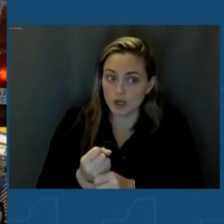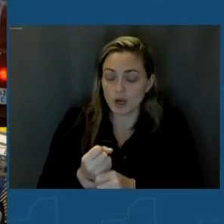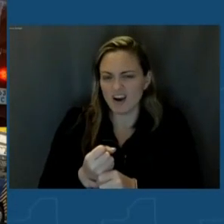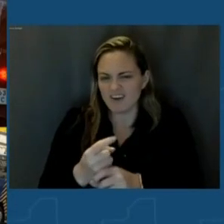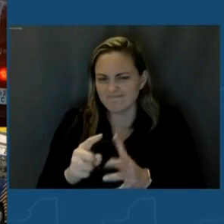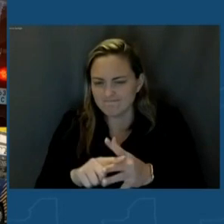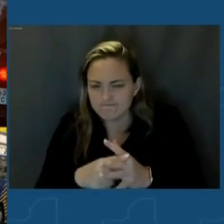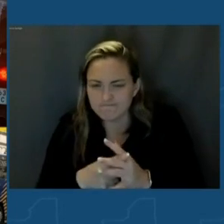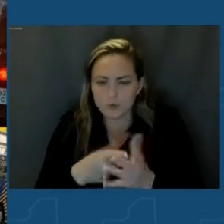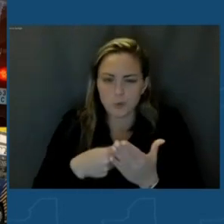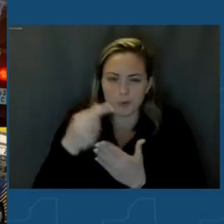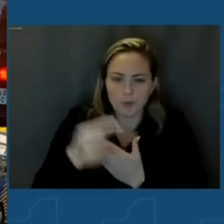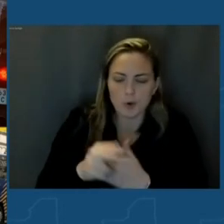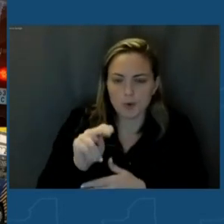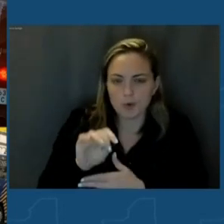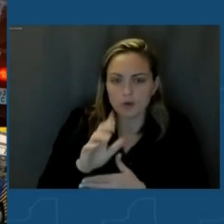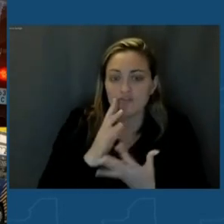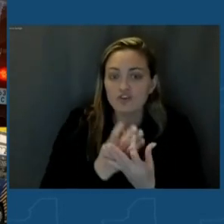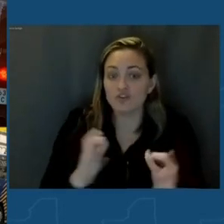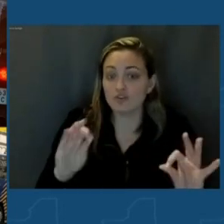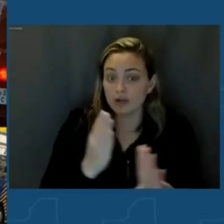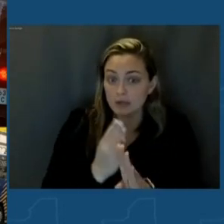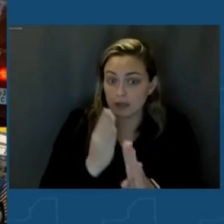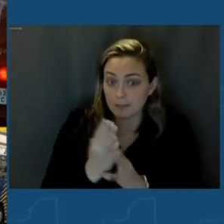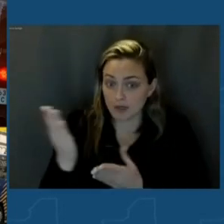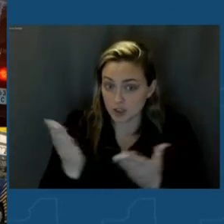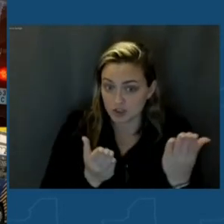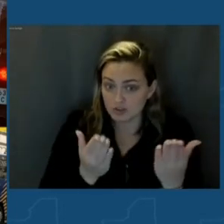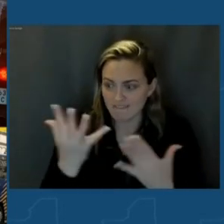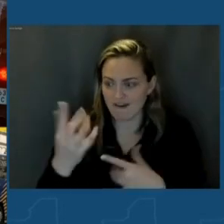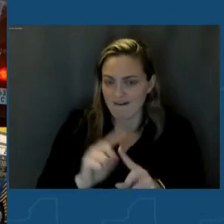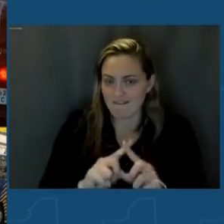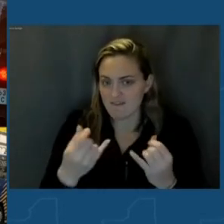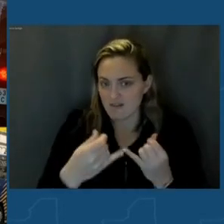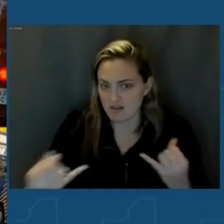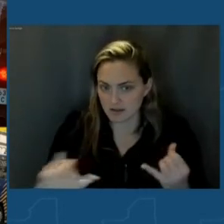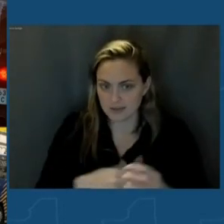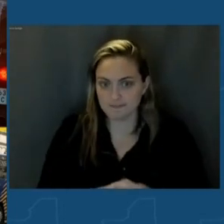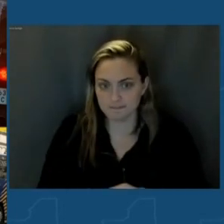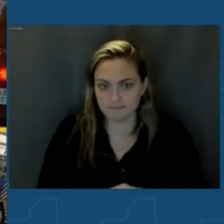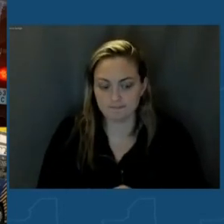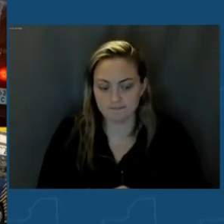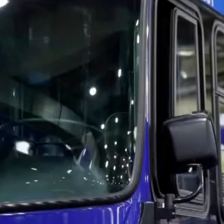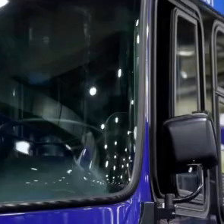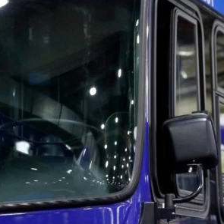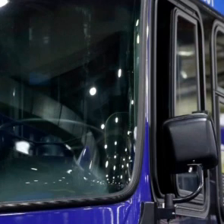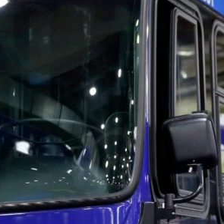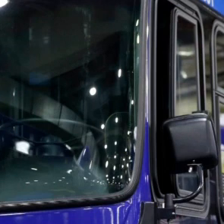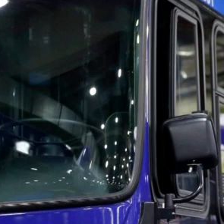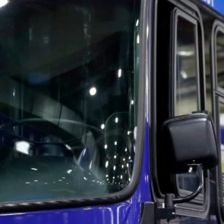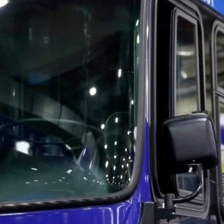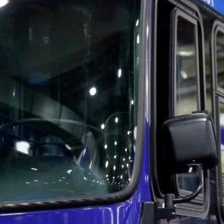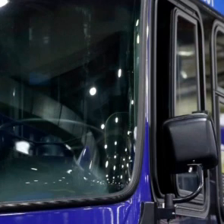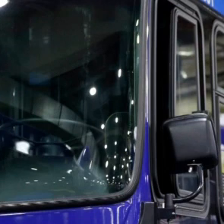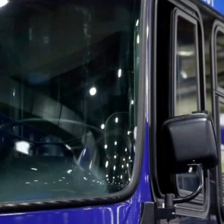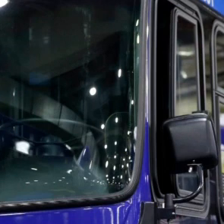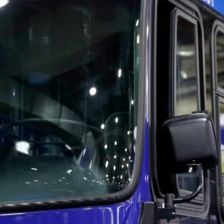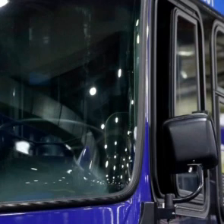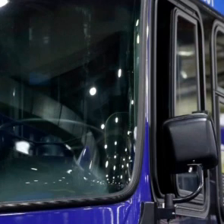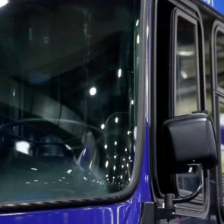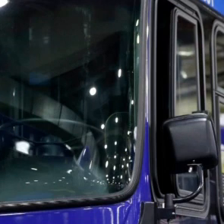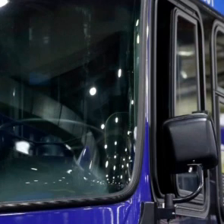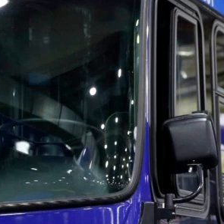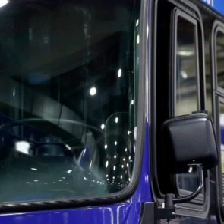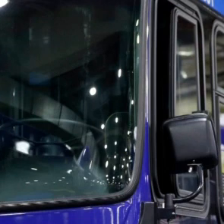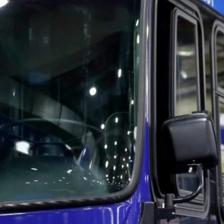City to offer free bus service on five different lines, one in each of the boroughs. Last night, transit officials saying